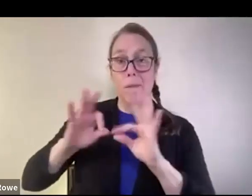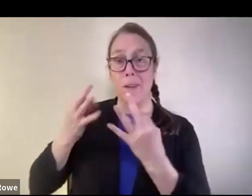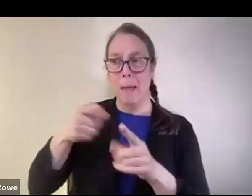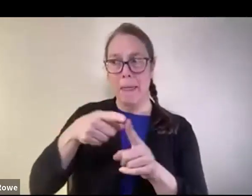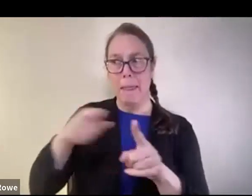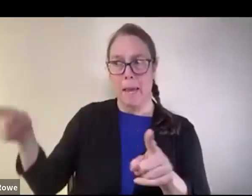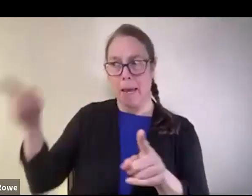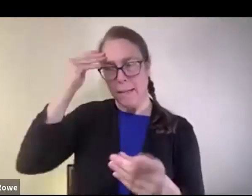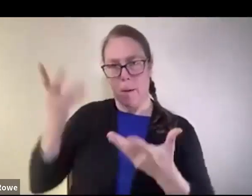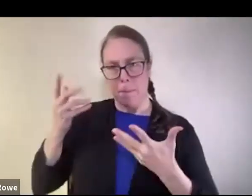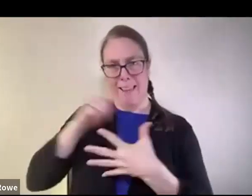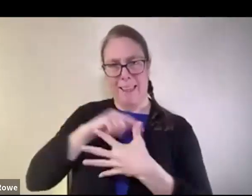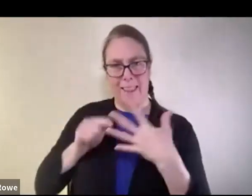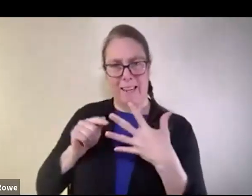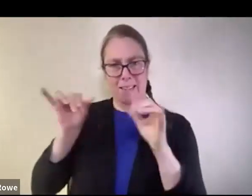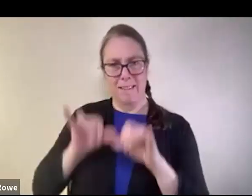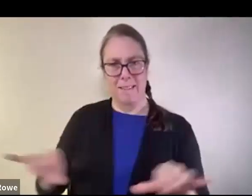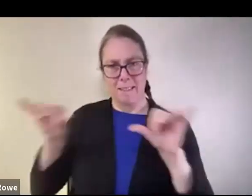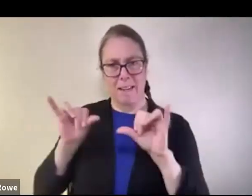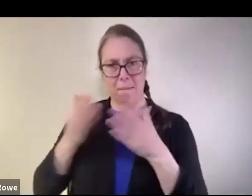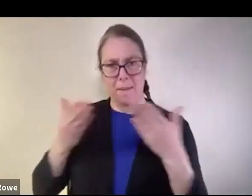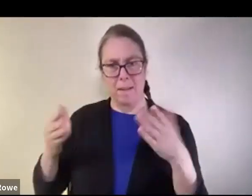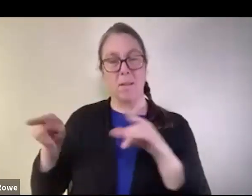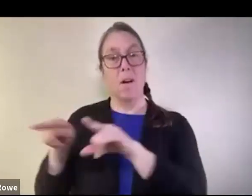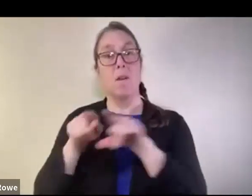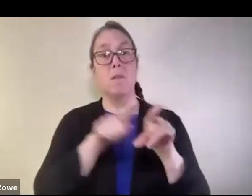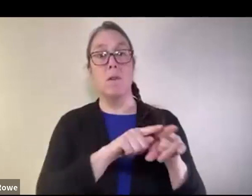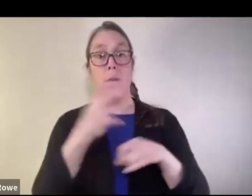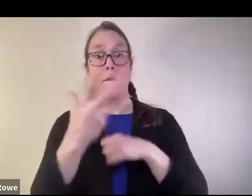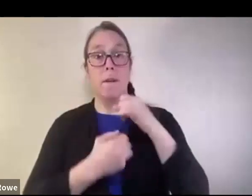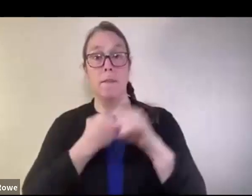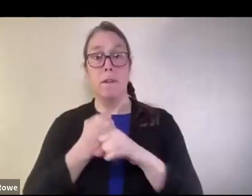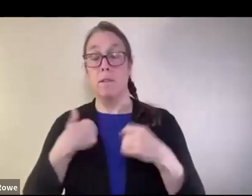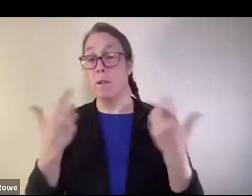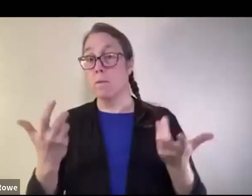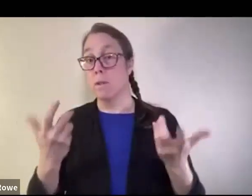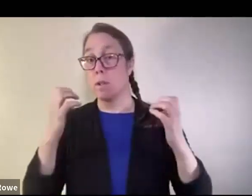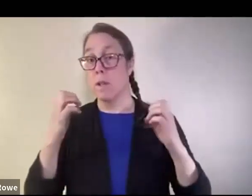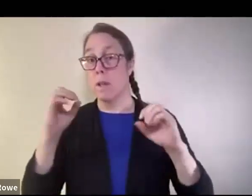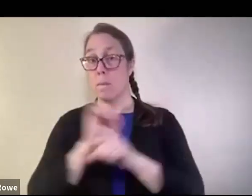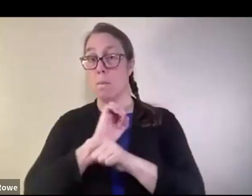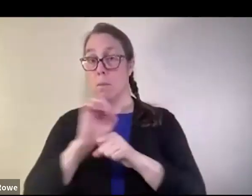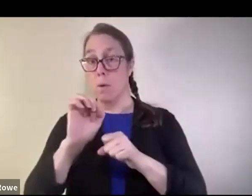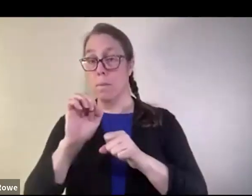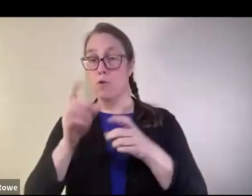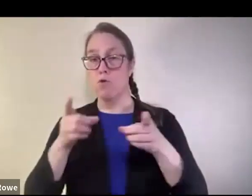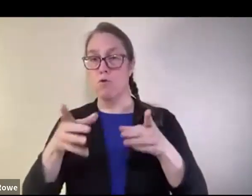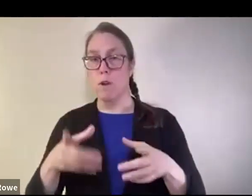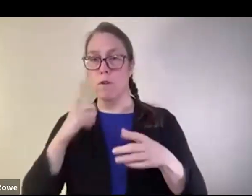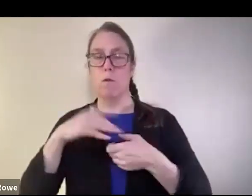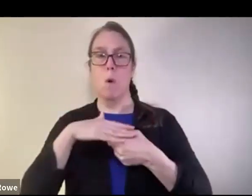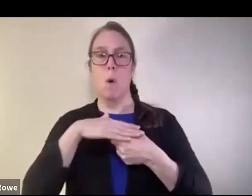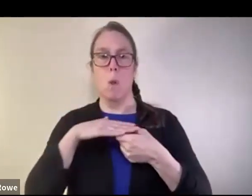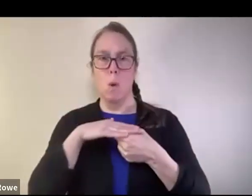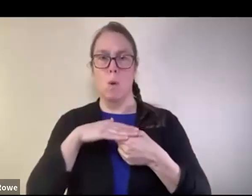Additionally, for 5 years, I was the employment director of a local private school, international